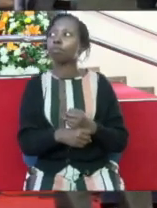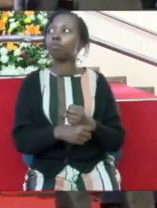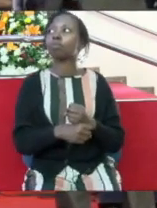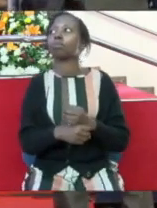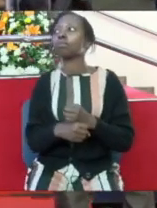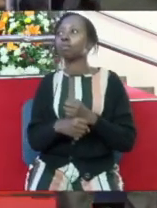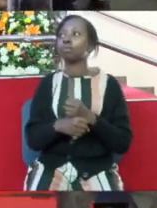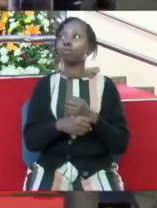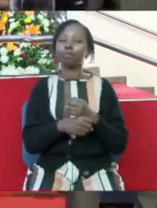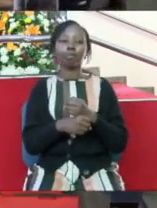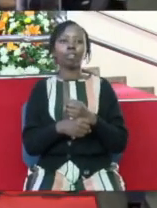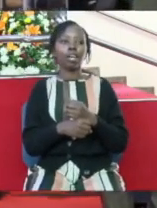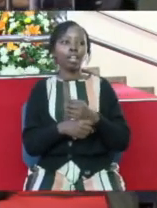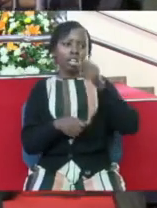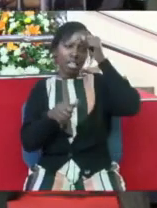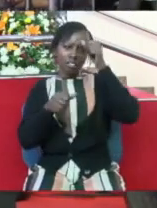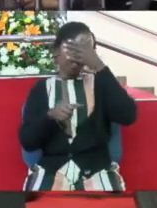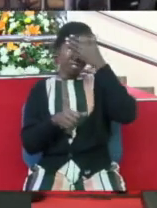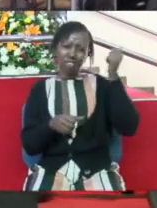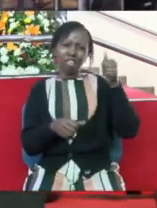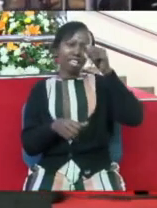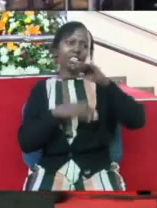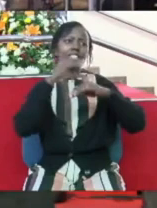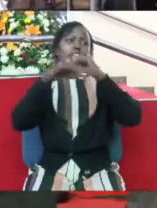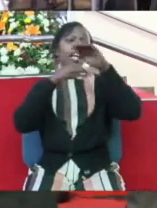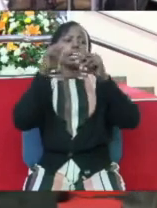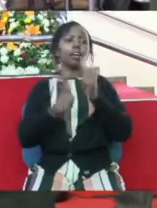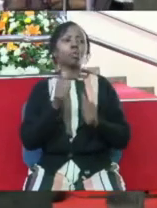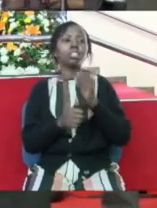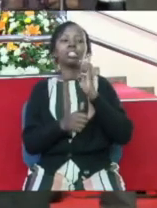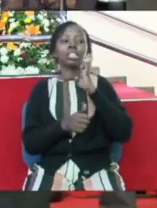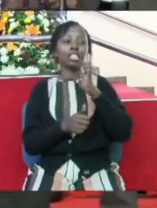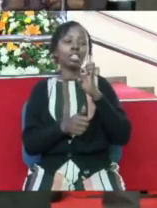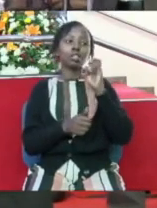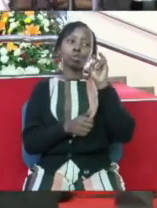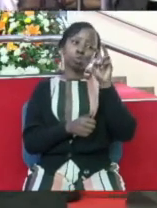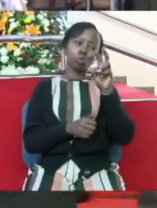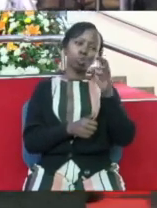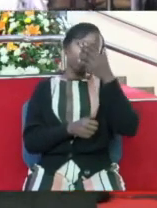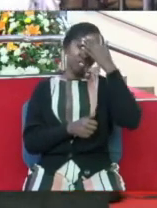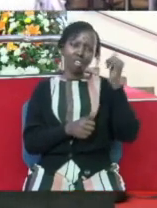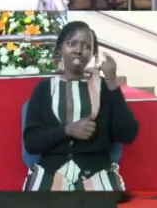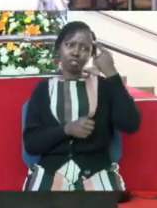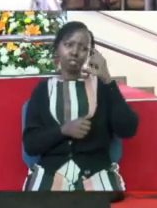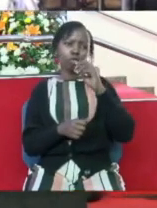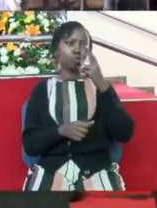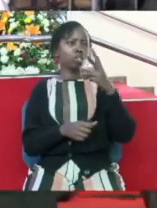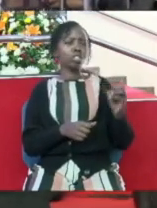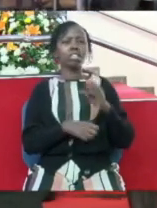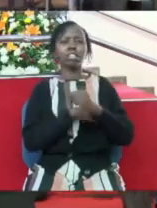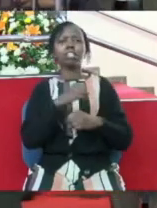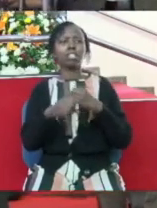remembering the ladder that he saw. Hakukumbuka ile ngazi ambayo aliona. For 20 years he had forgotten. Kwa miaka 20 alikuwa amesahau. Just like many